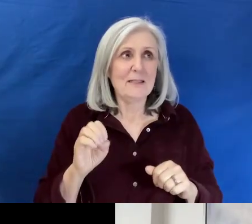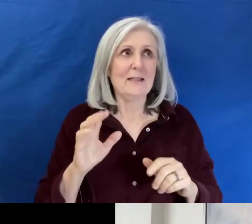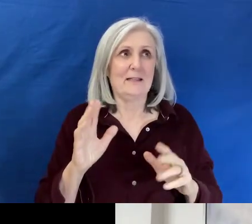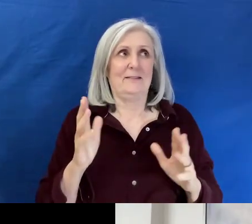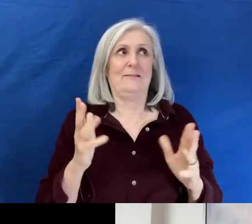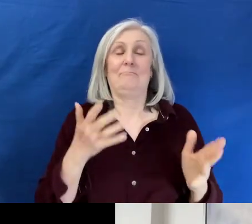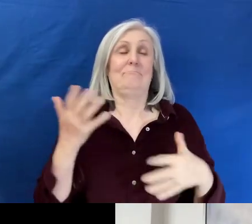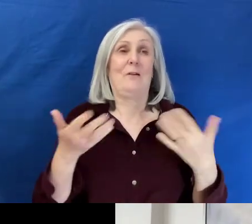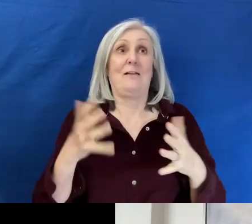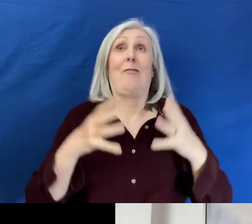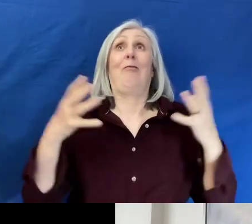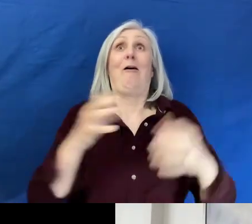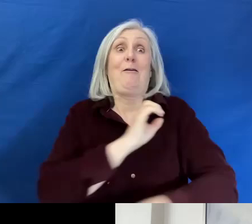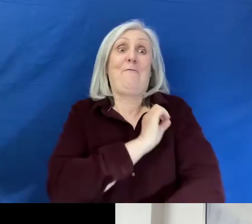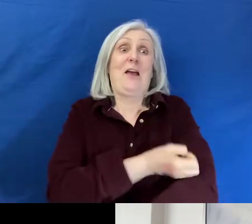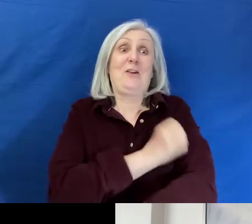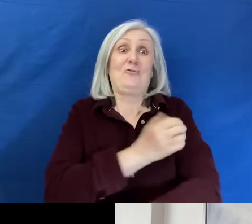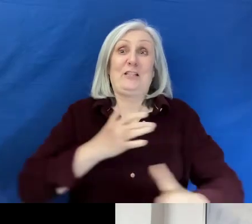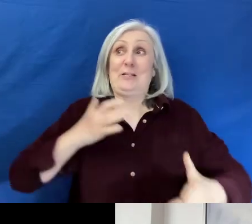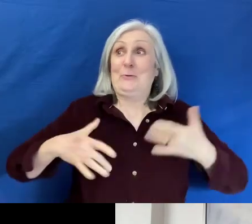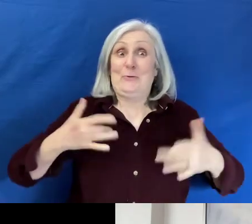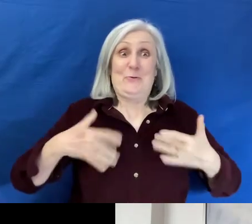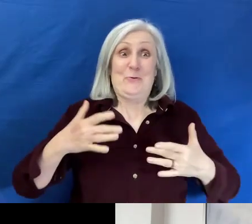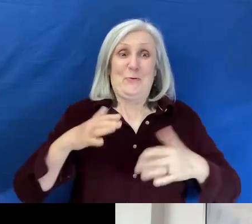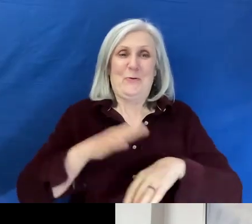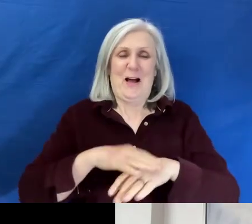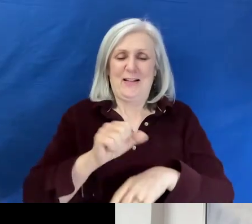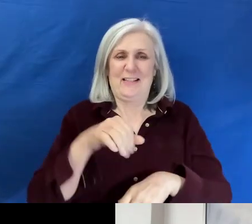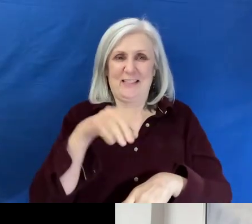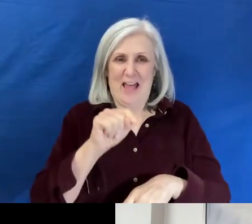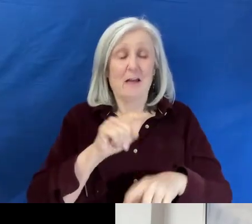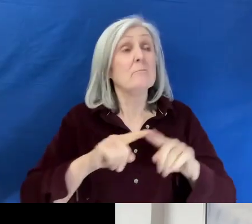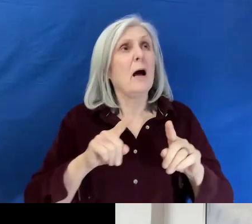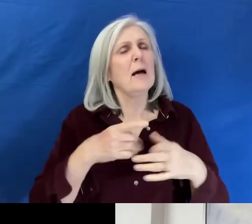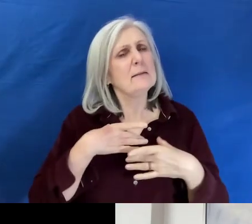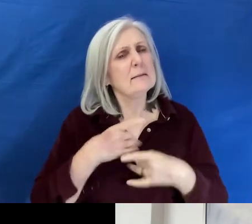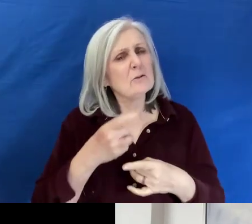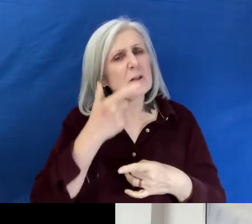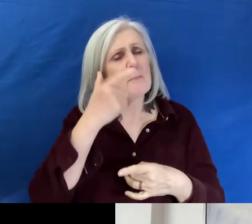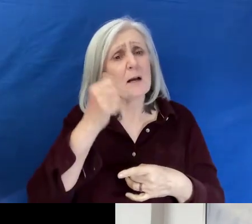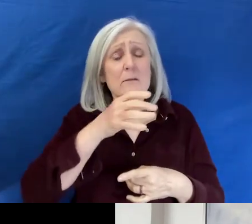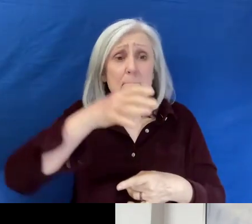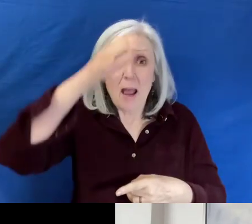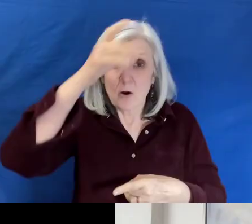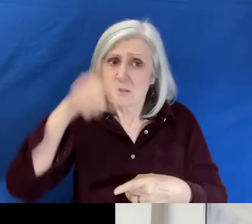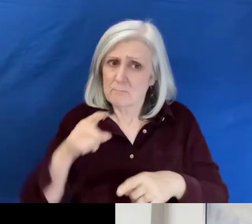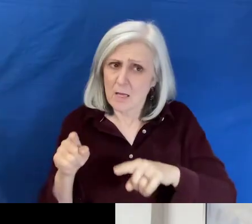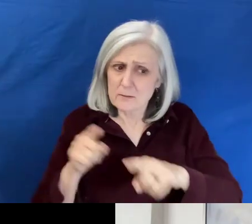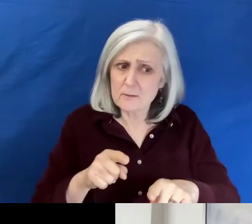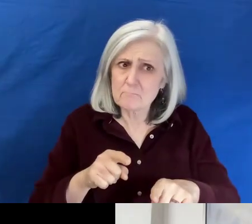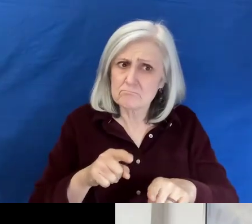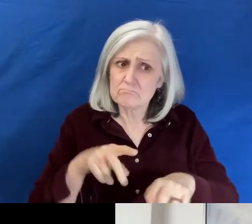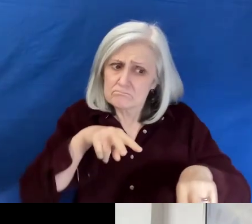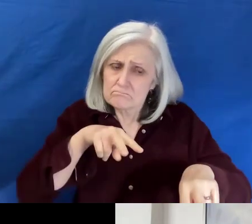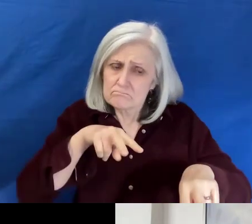quite a lot of energy, on set. But what's interesting is because, parents always have to be on set as well because